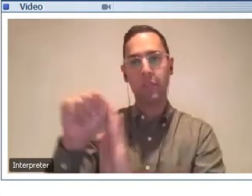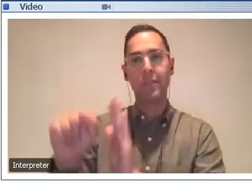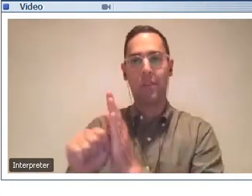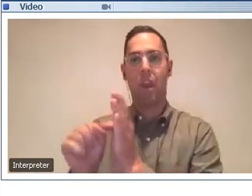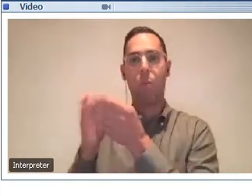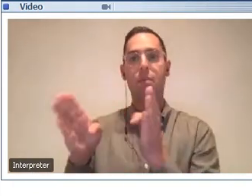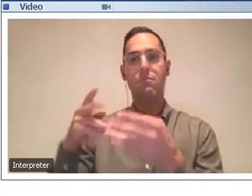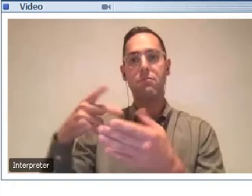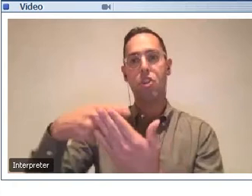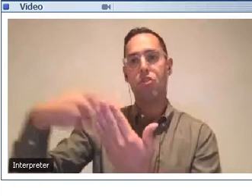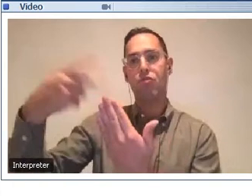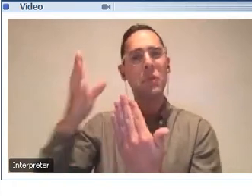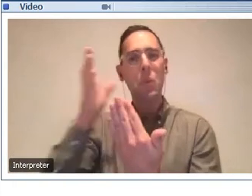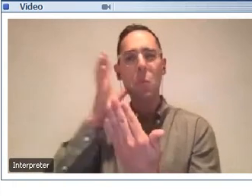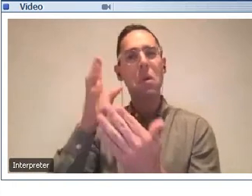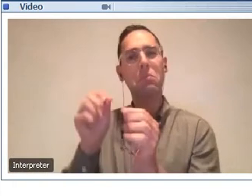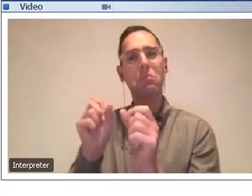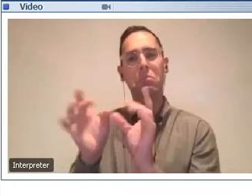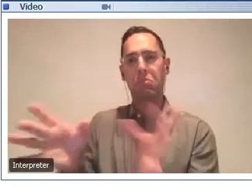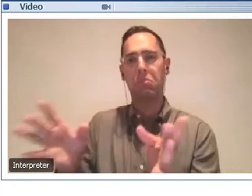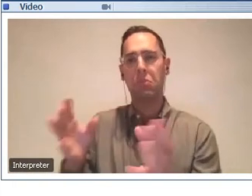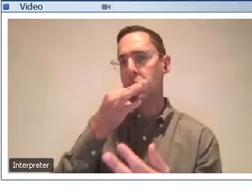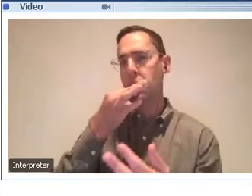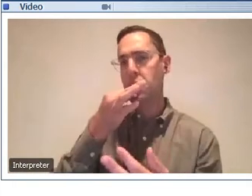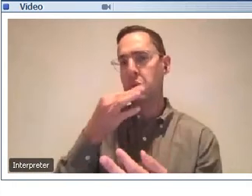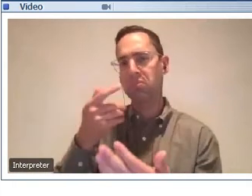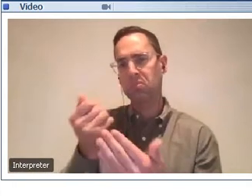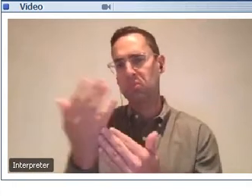roll out over the next several years.